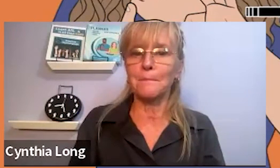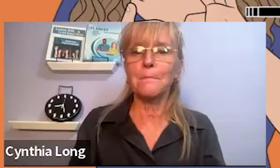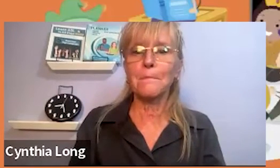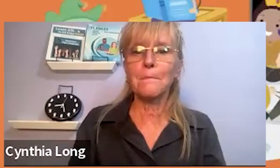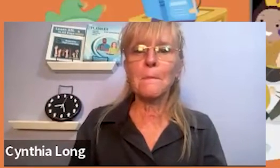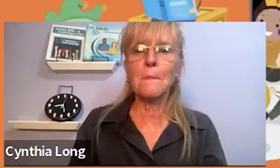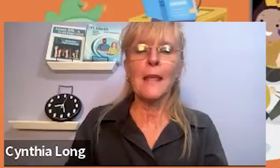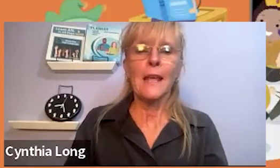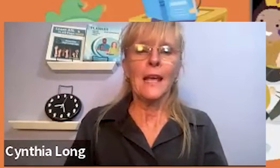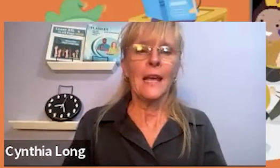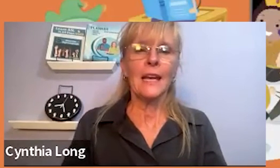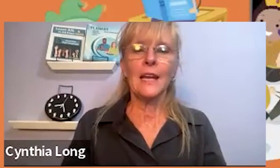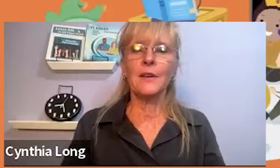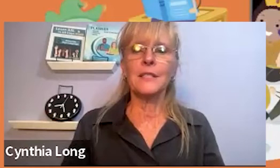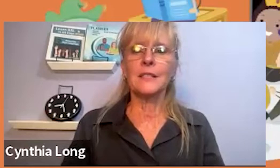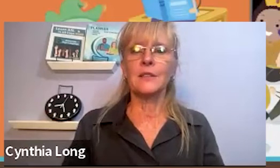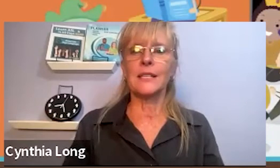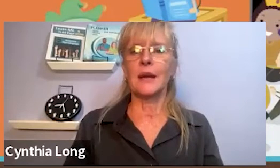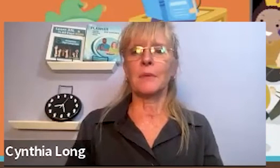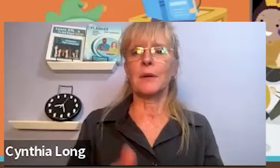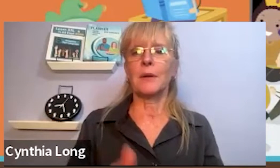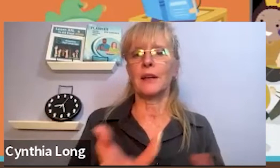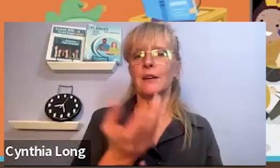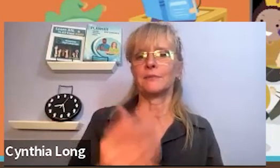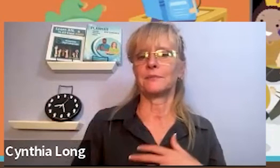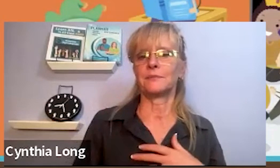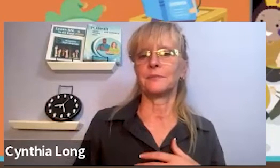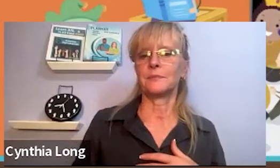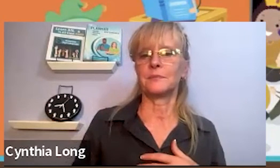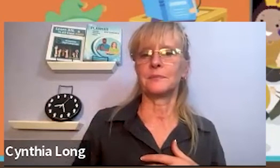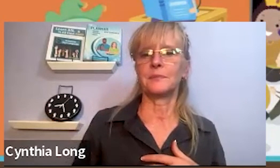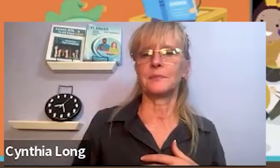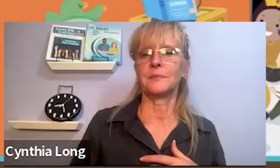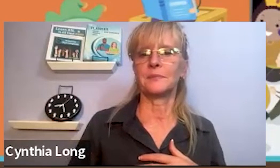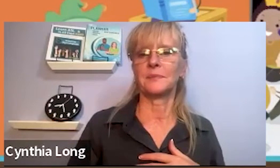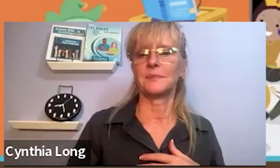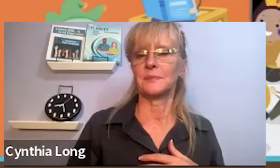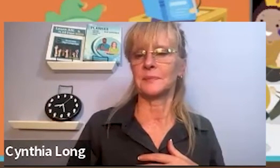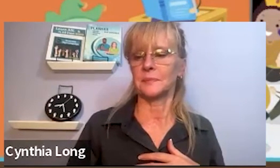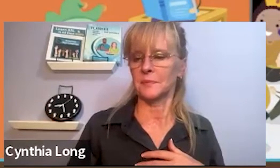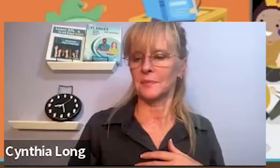rolling. And here's a little example here.